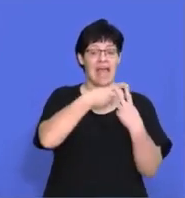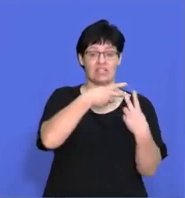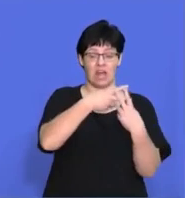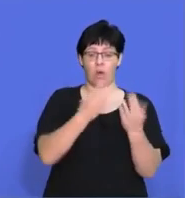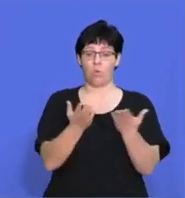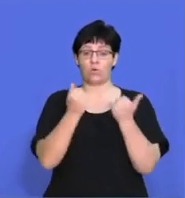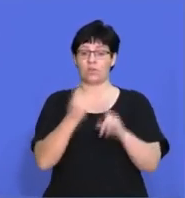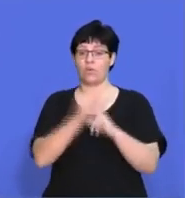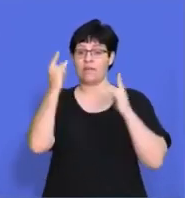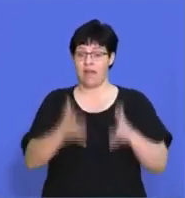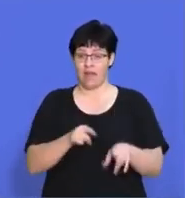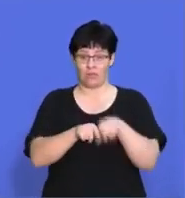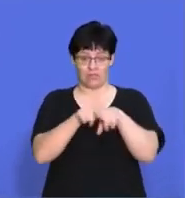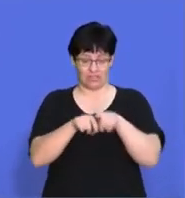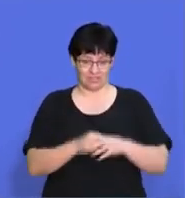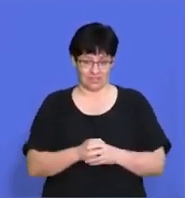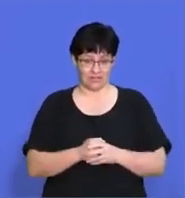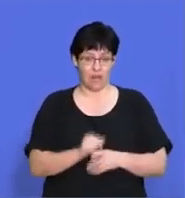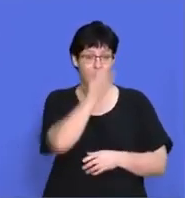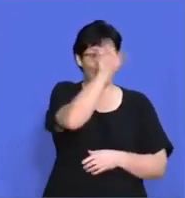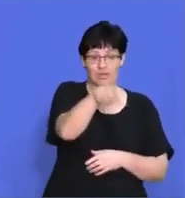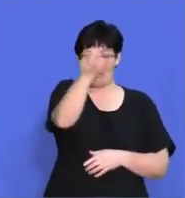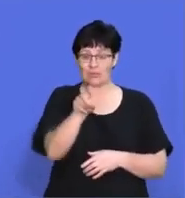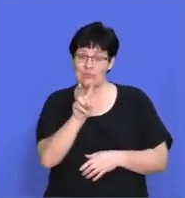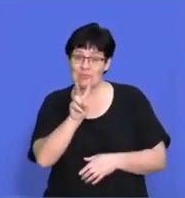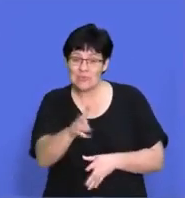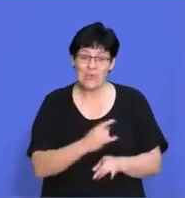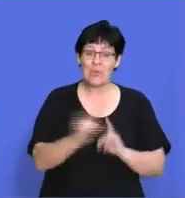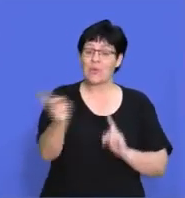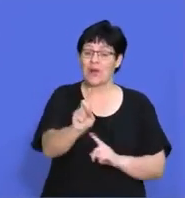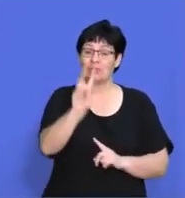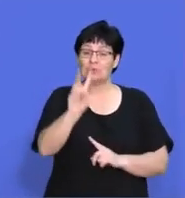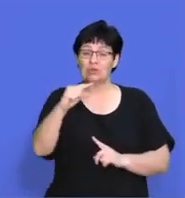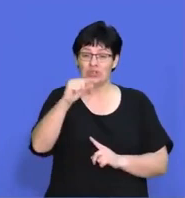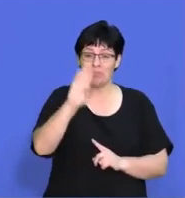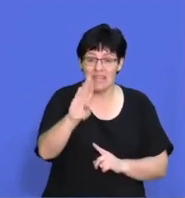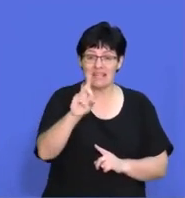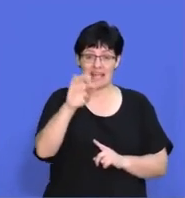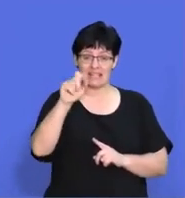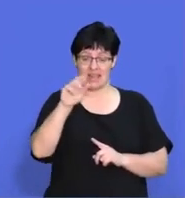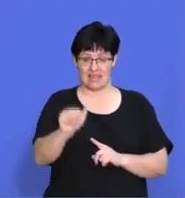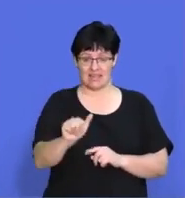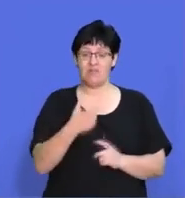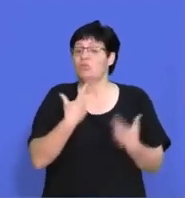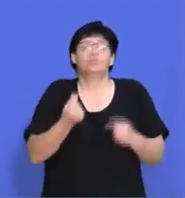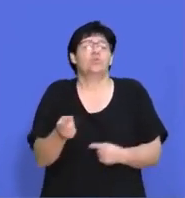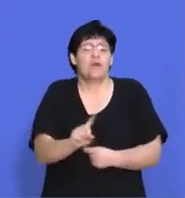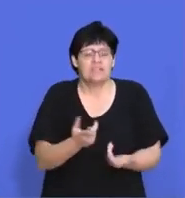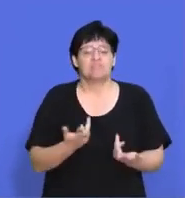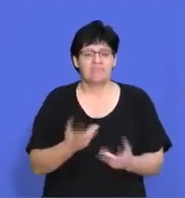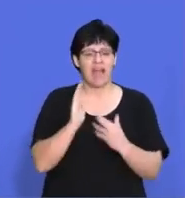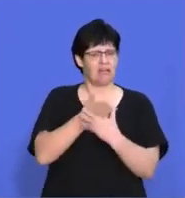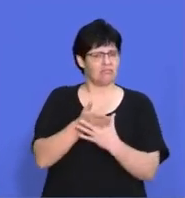hashtag WazzoWinner competition, where 2 lucky matriculants stand a chance to win 2 gigs of data. All you need to do to